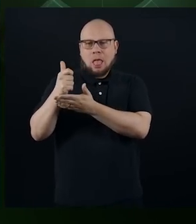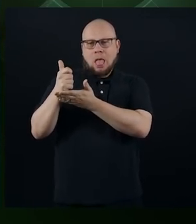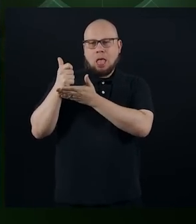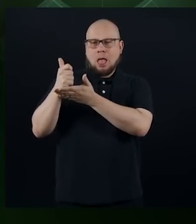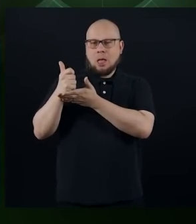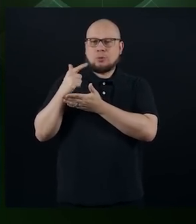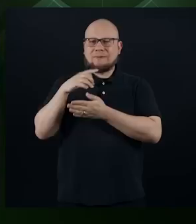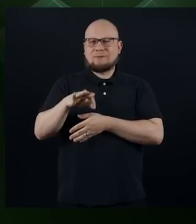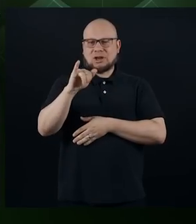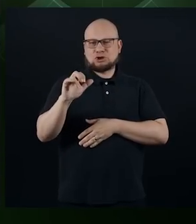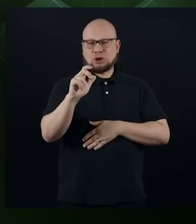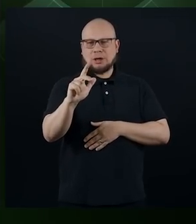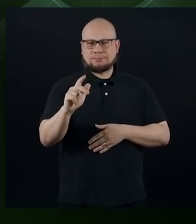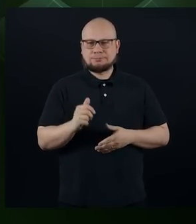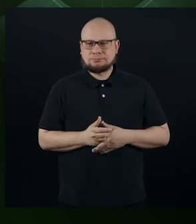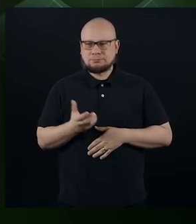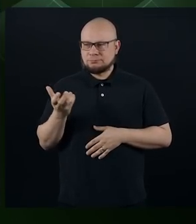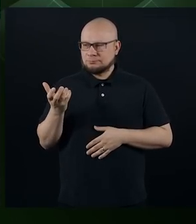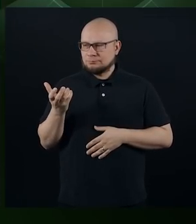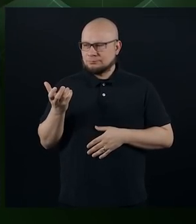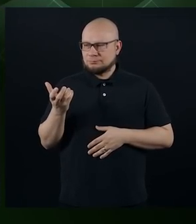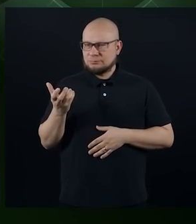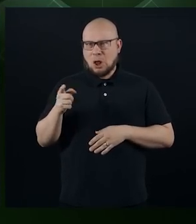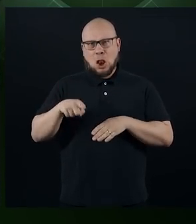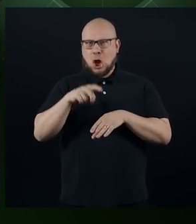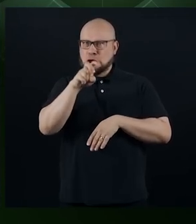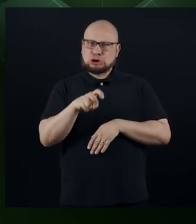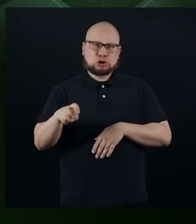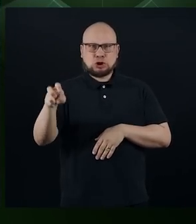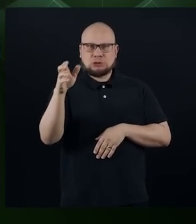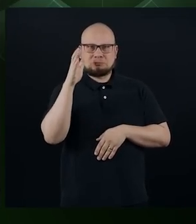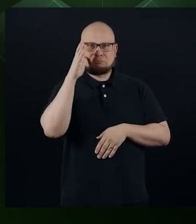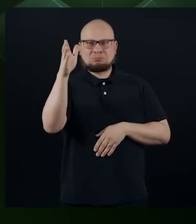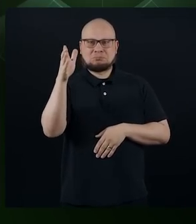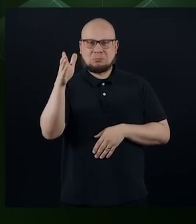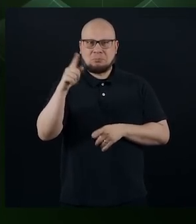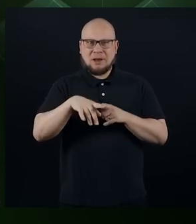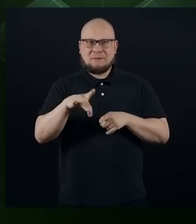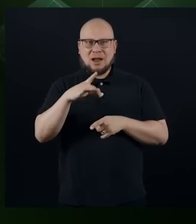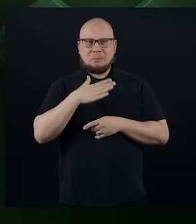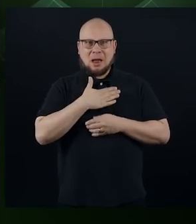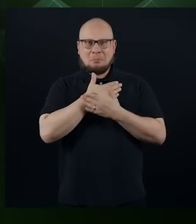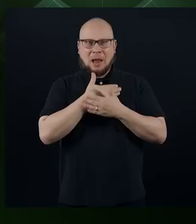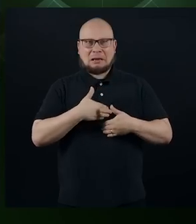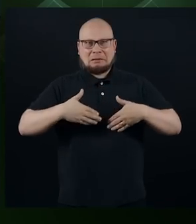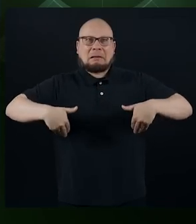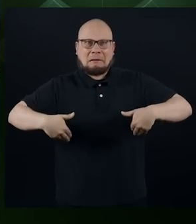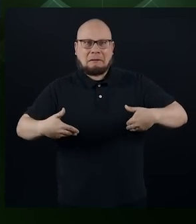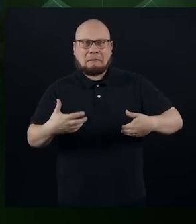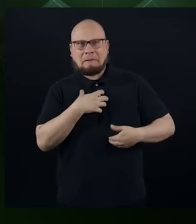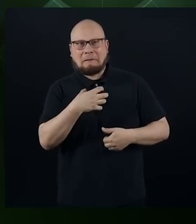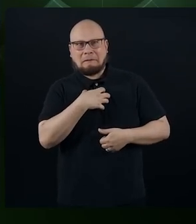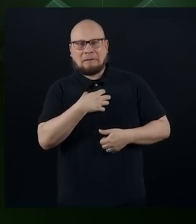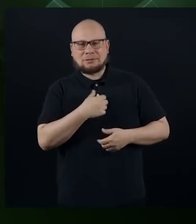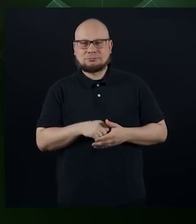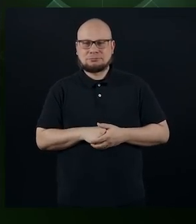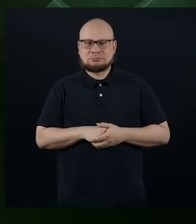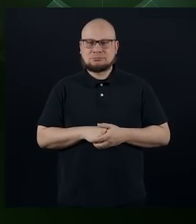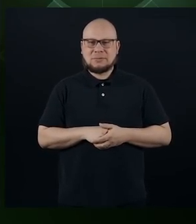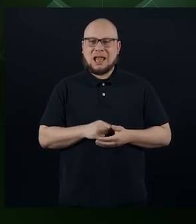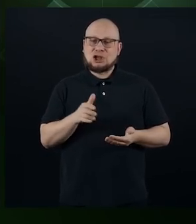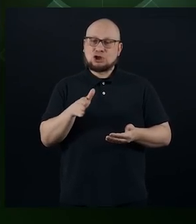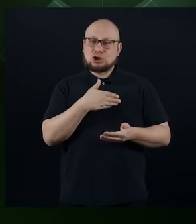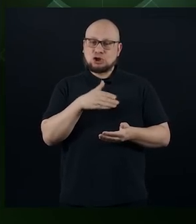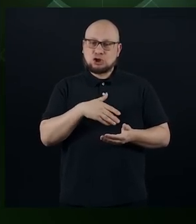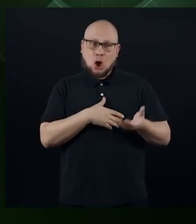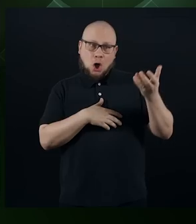reach Captain Jack Sparrow. We've a long journey ahead, and I've yet to find me sea legs. You can play shanties for him, you can